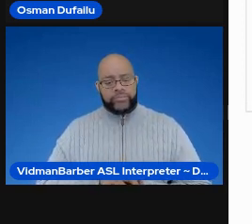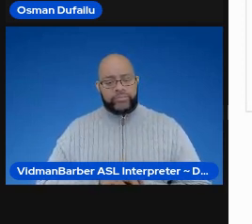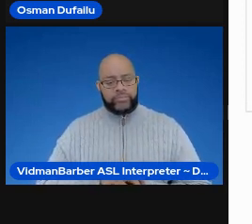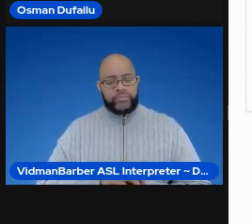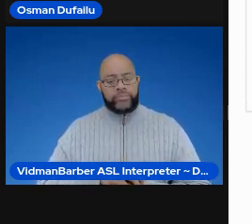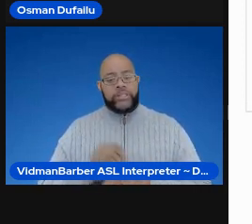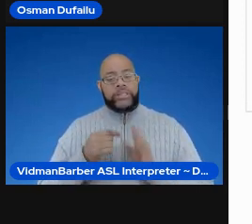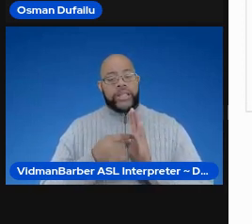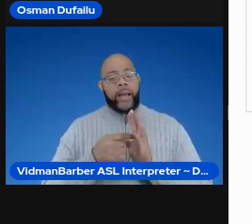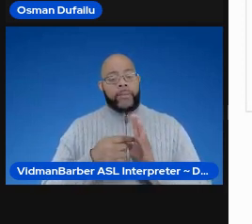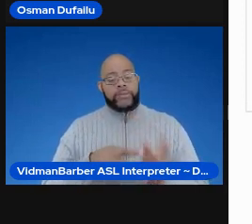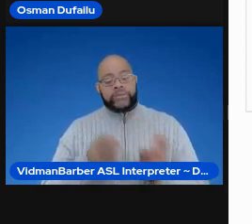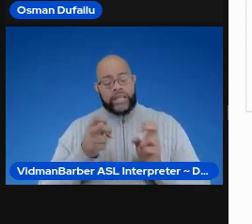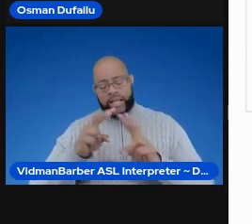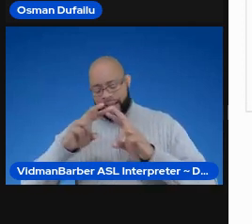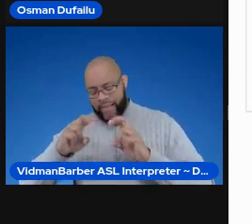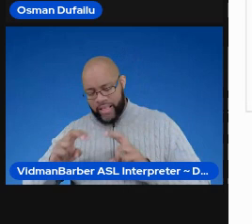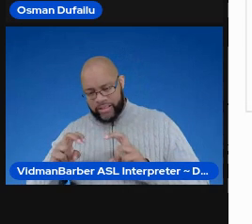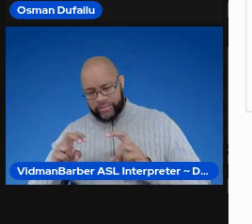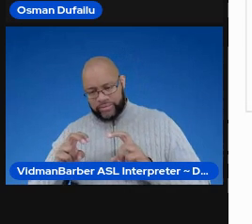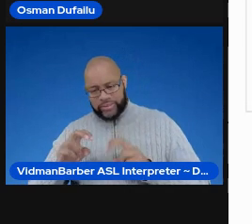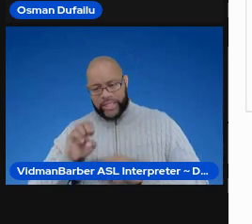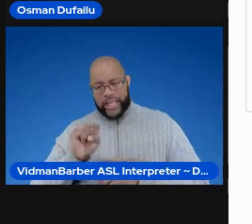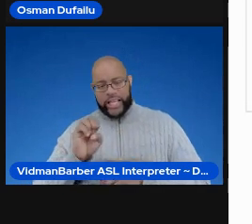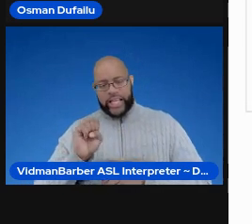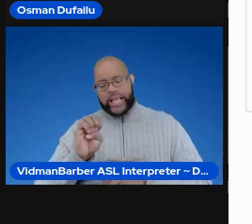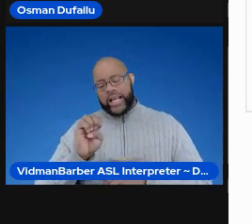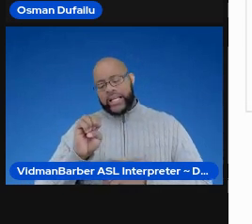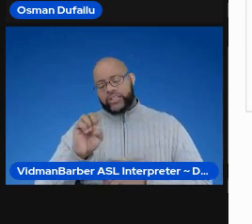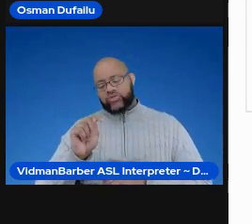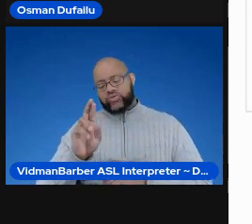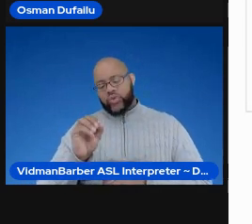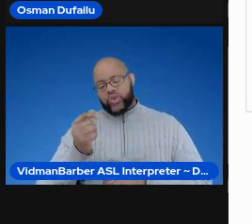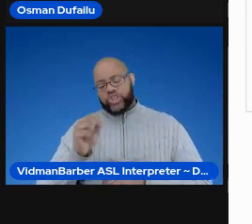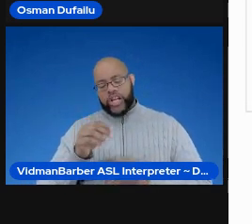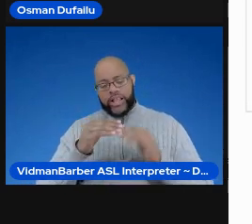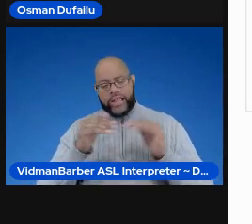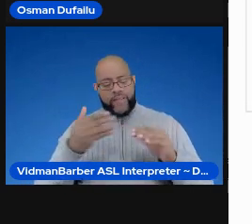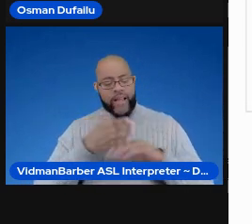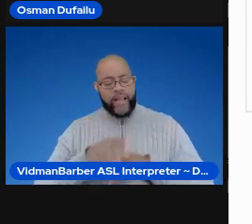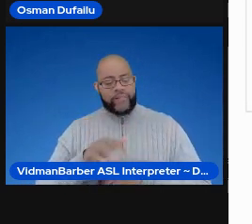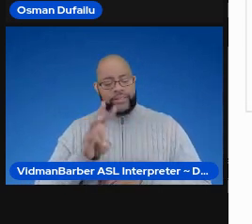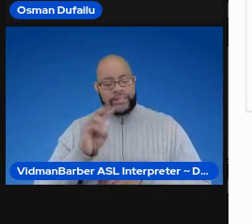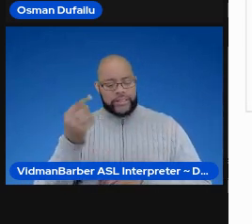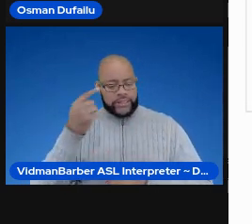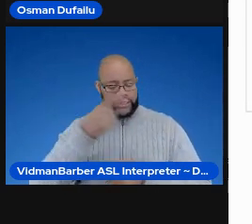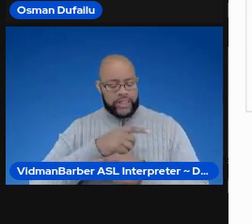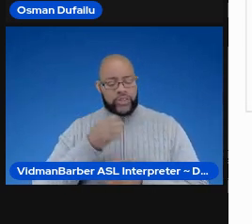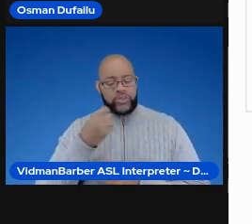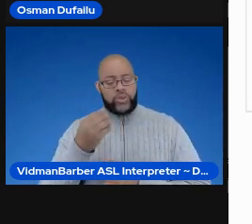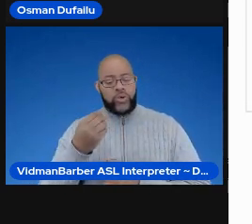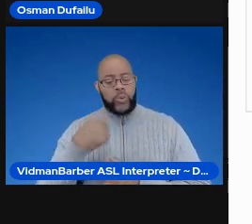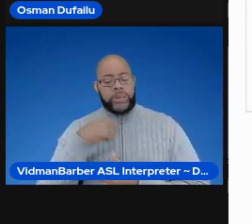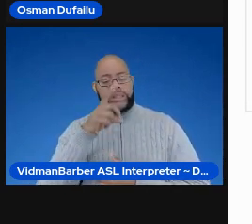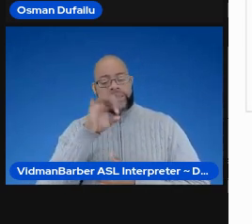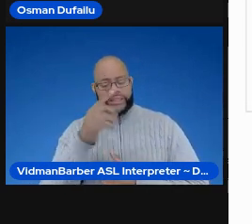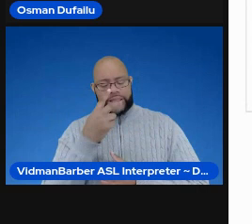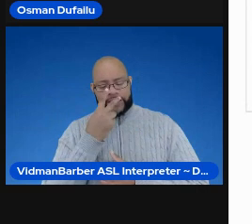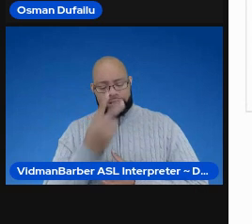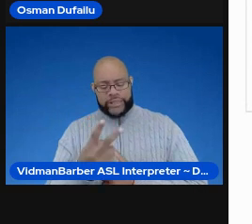sample were taken to analyze the estrogen level, and after 60 days. So we did see